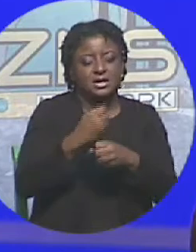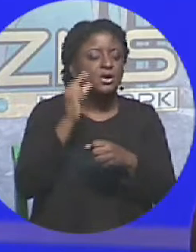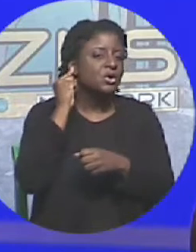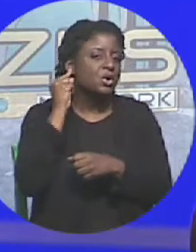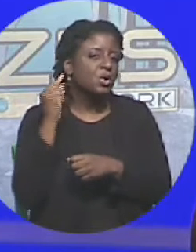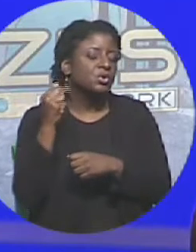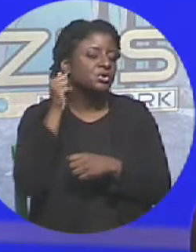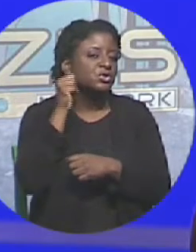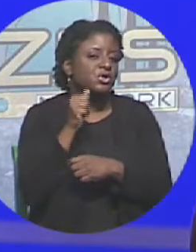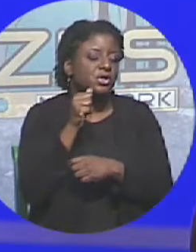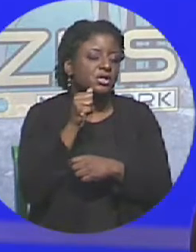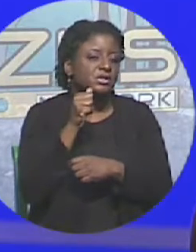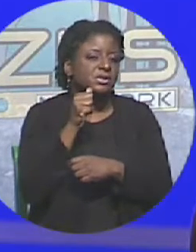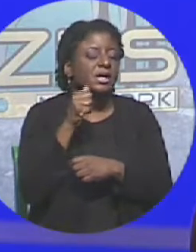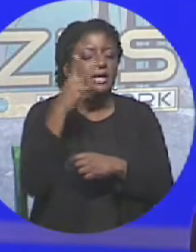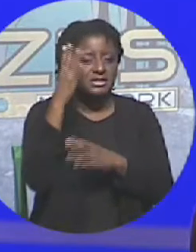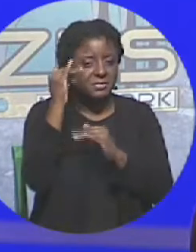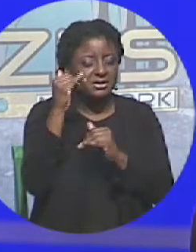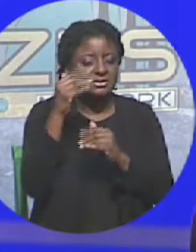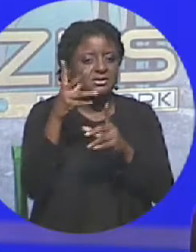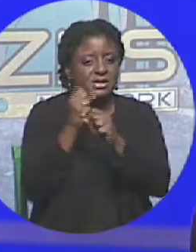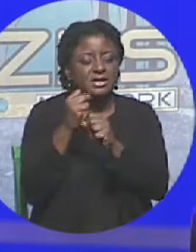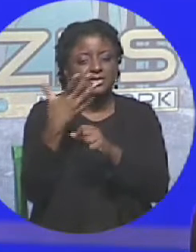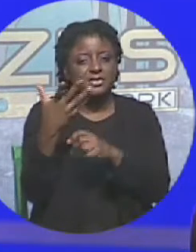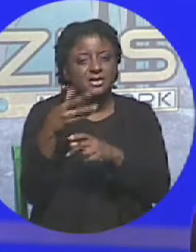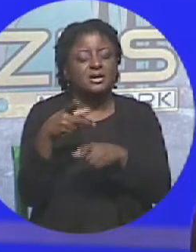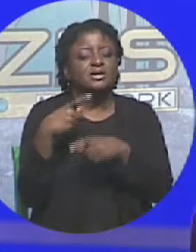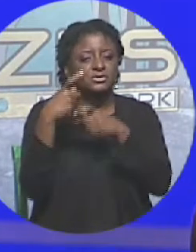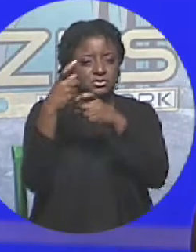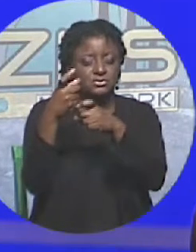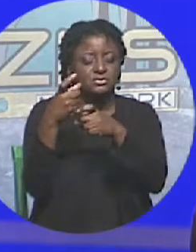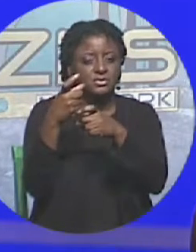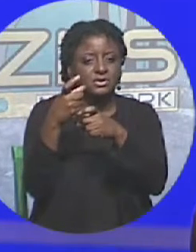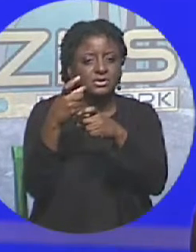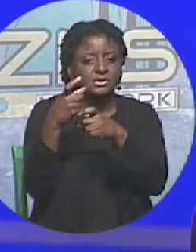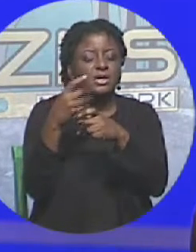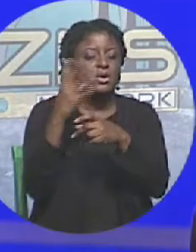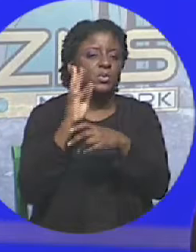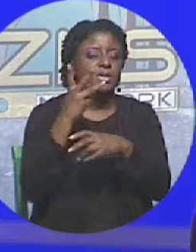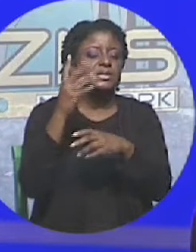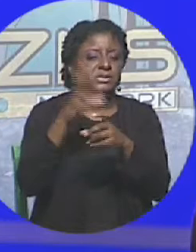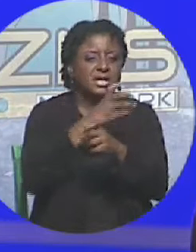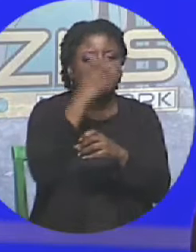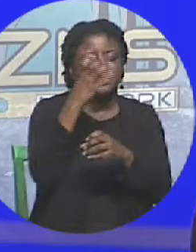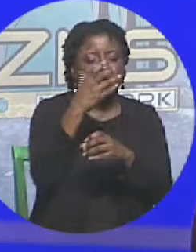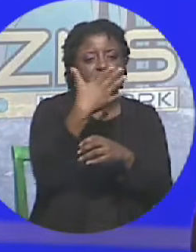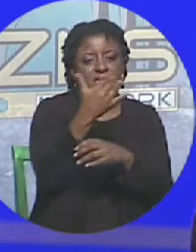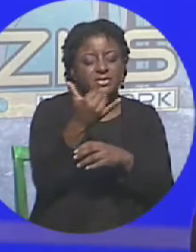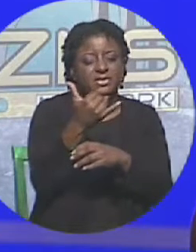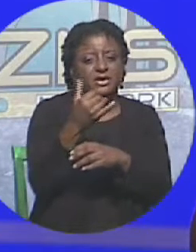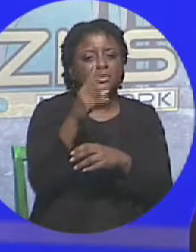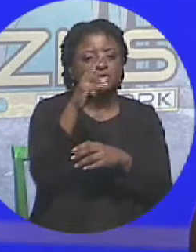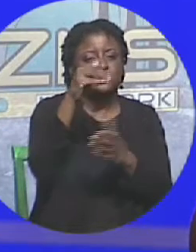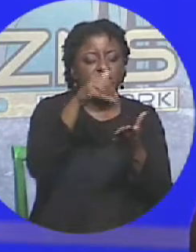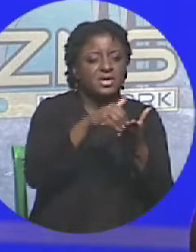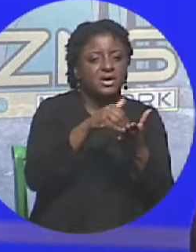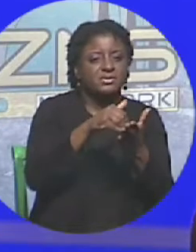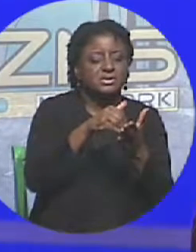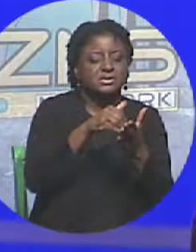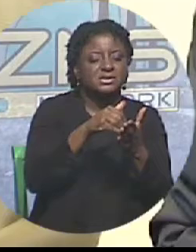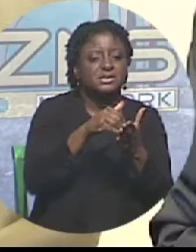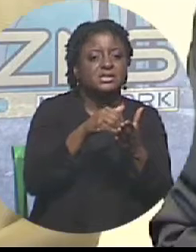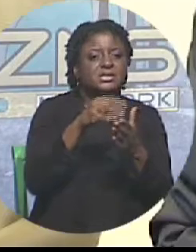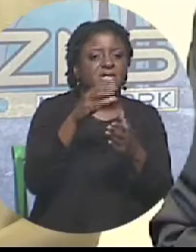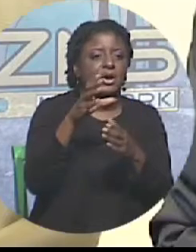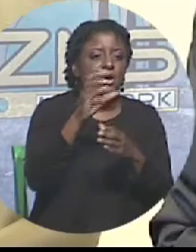their just due as we celebrate the 15th anniversary of their win in the women's 4x1 relay at the 2000 Sydney Olympics.